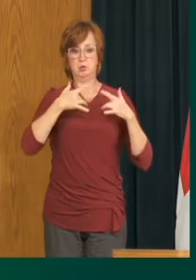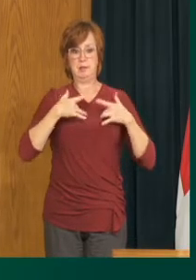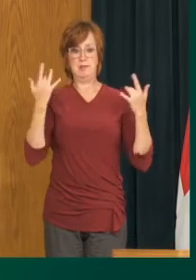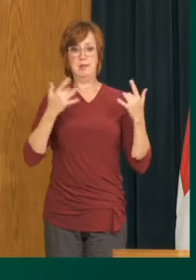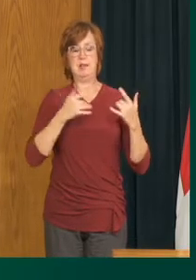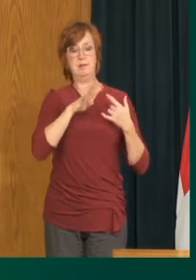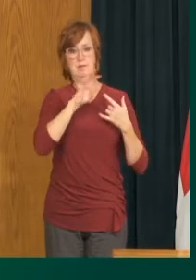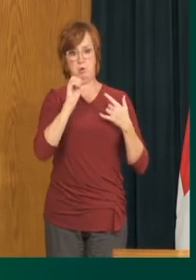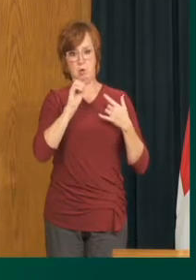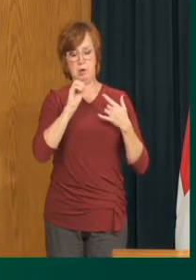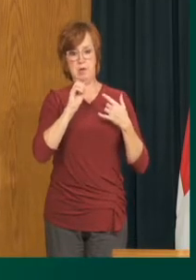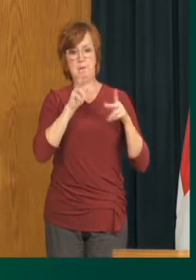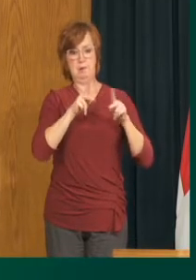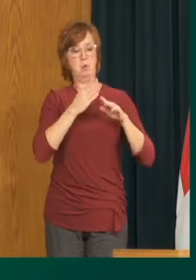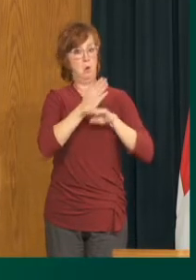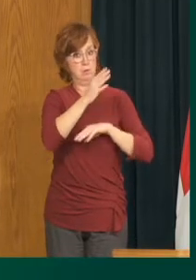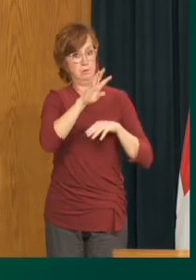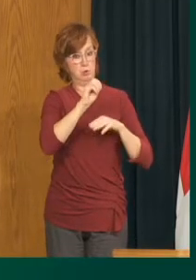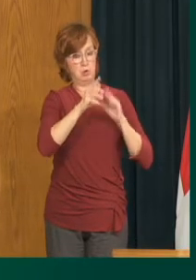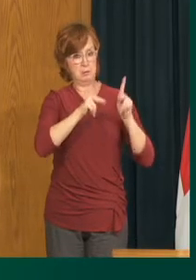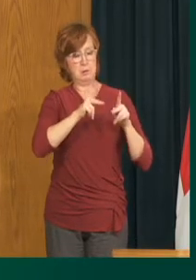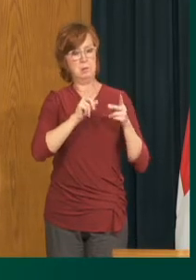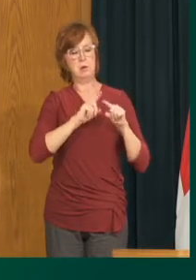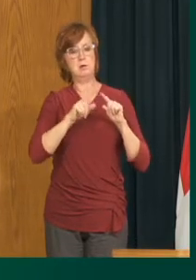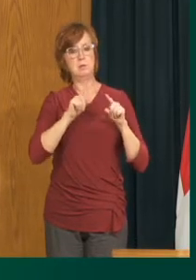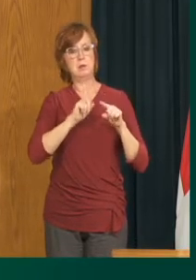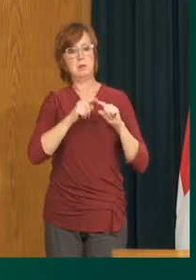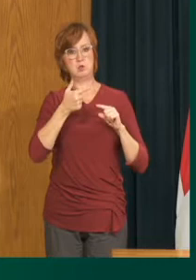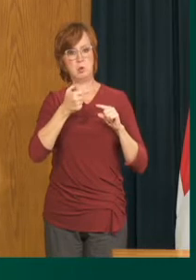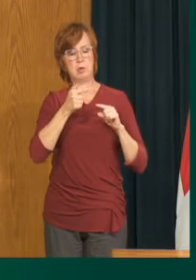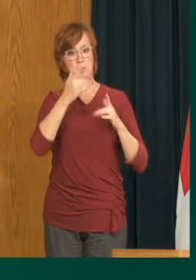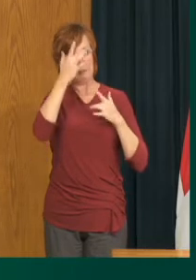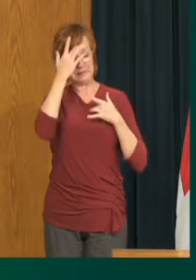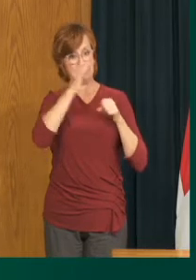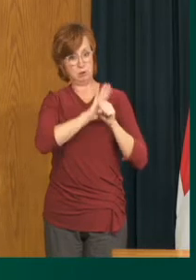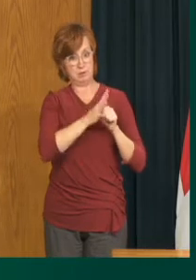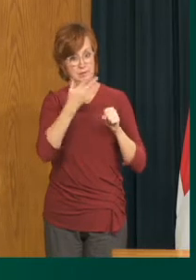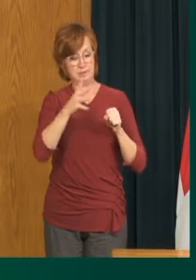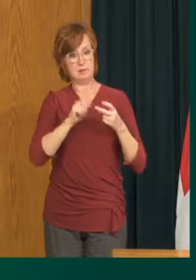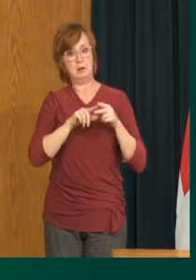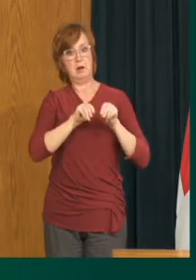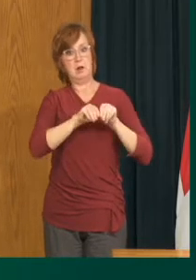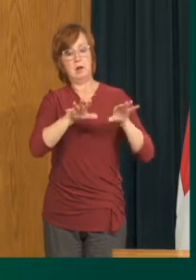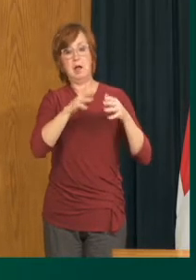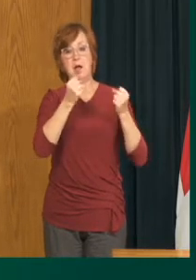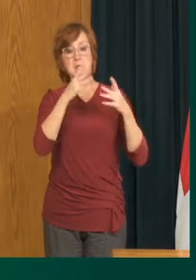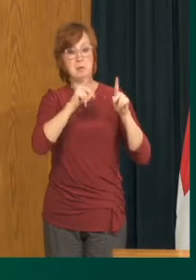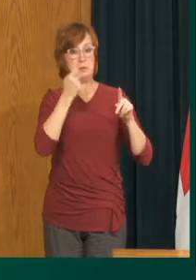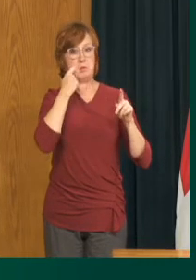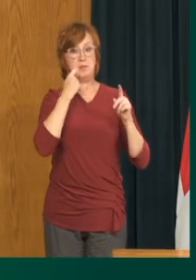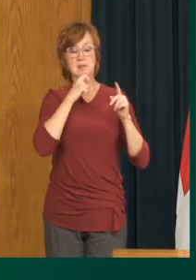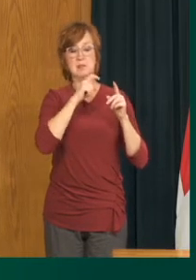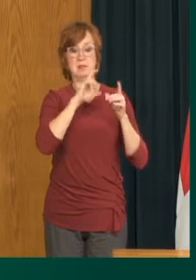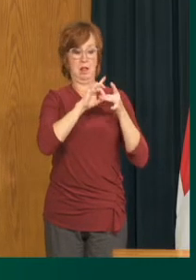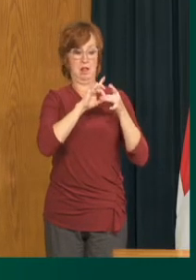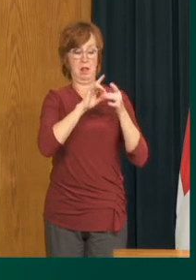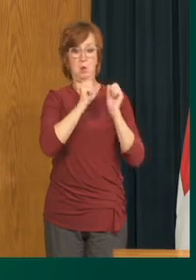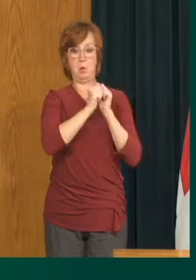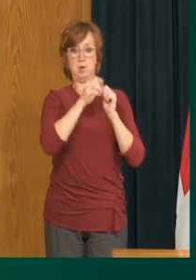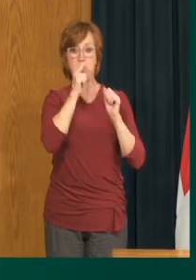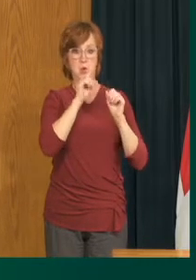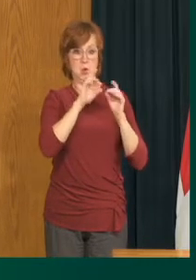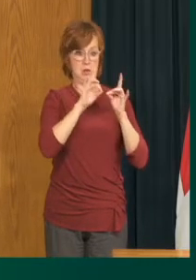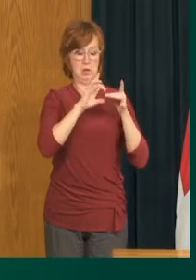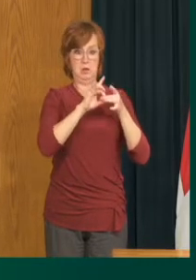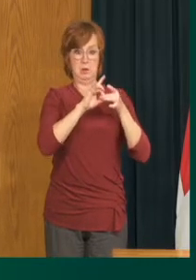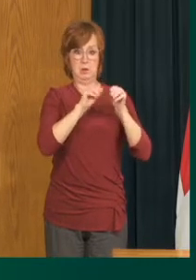to the gathering, and about 160 people now contacts of people who attended the gathering. So things like this can